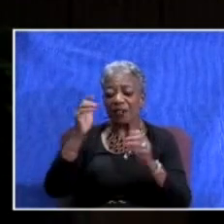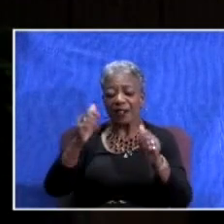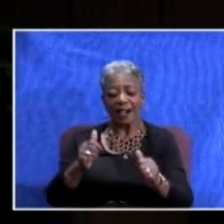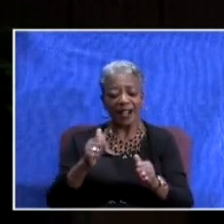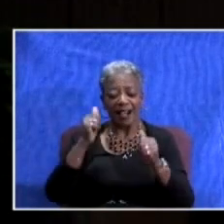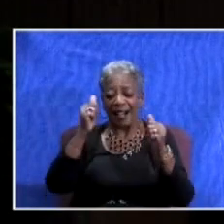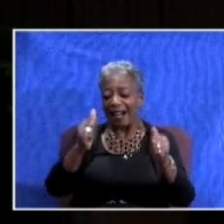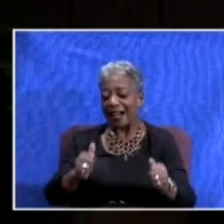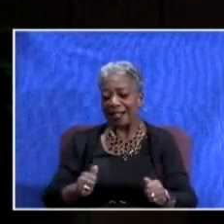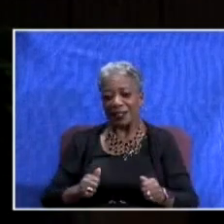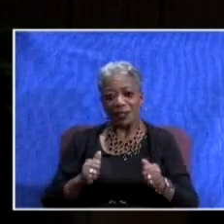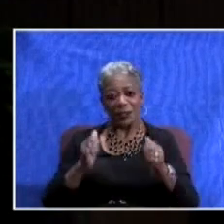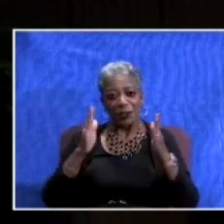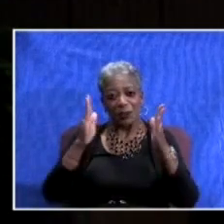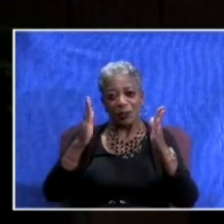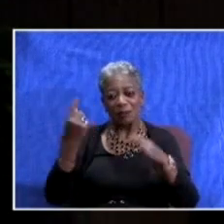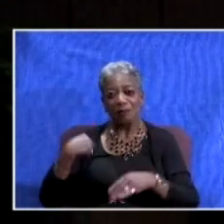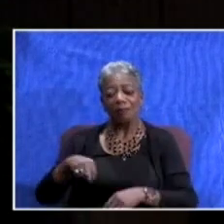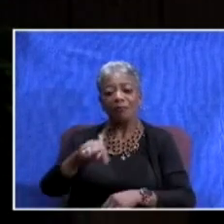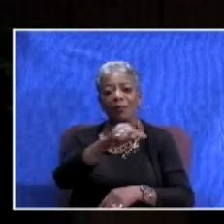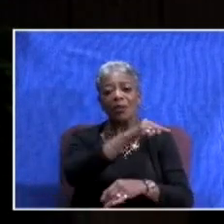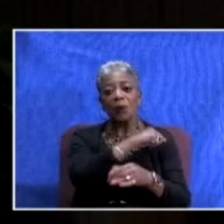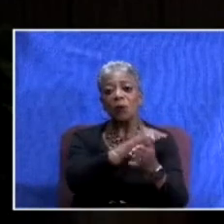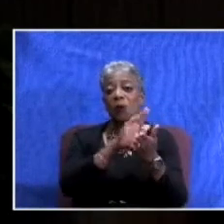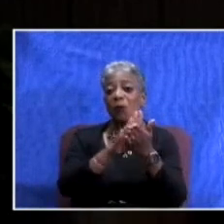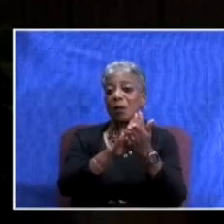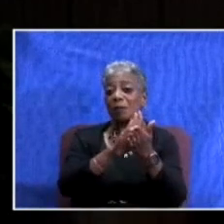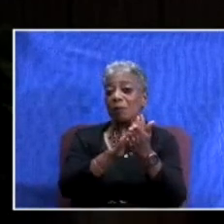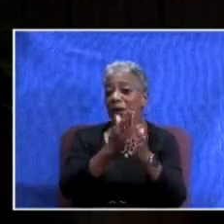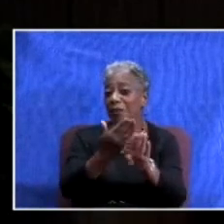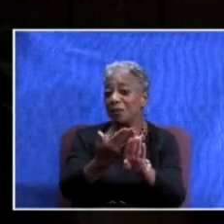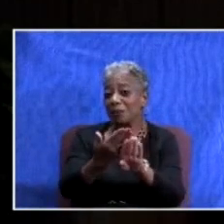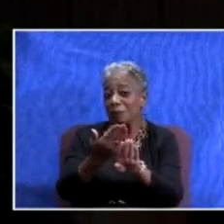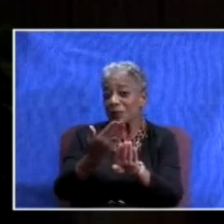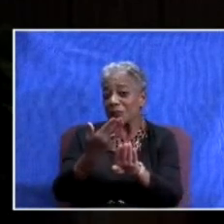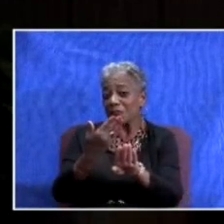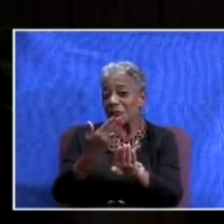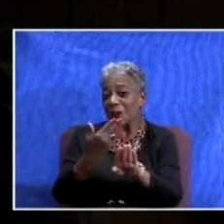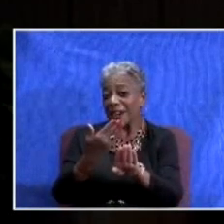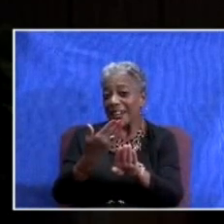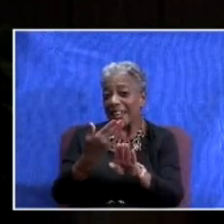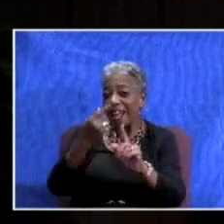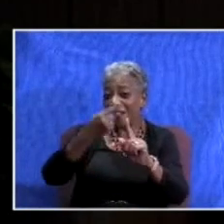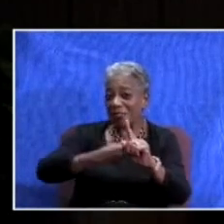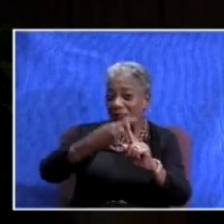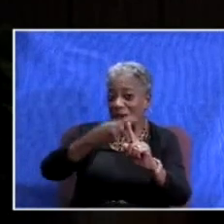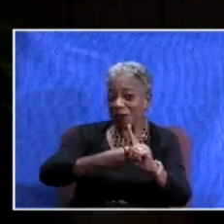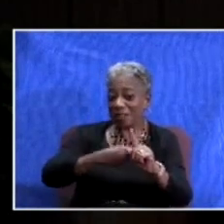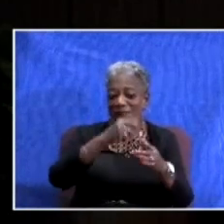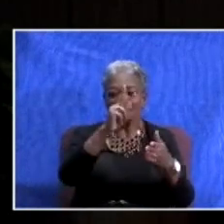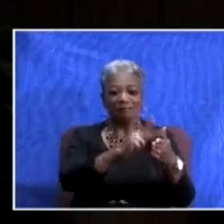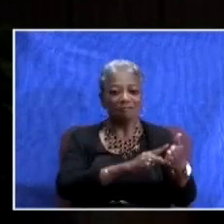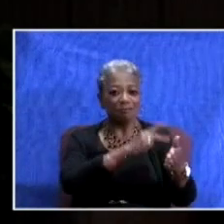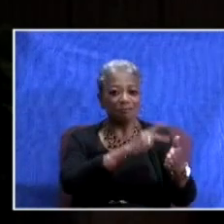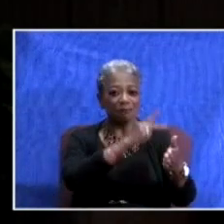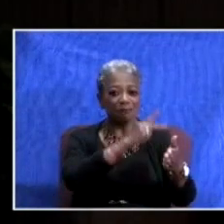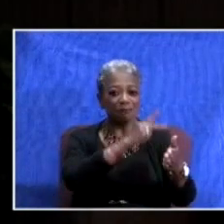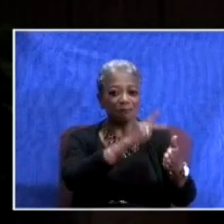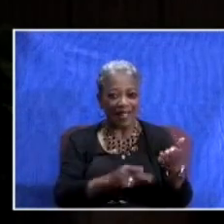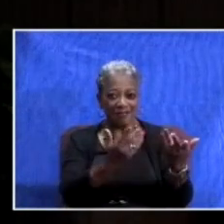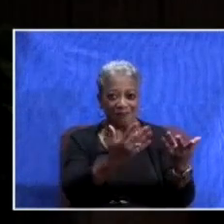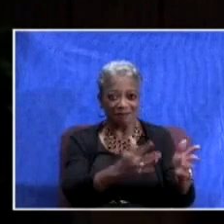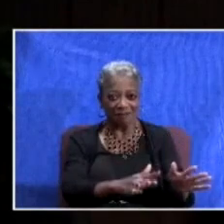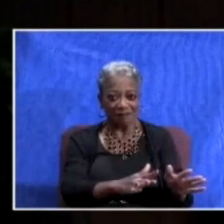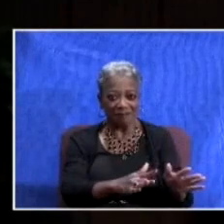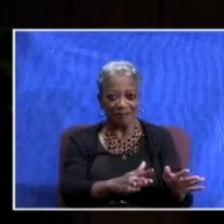Hallelujah. And we praise you in advance because the bill has been paid. We praise you in advance because we'll get up out